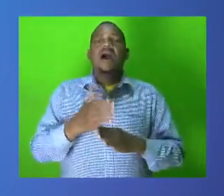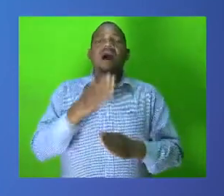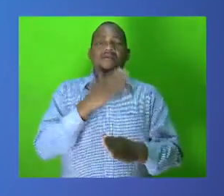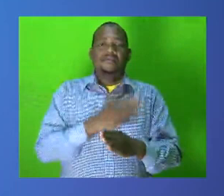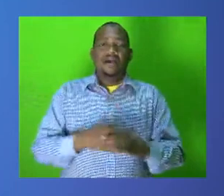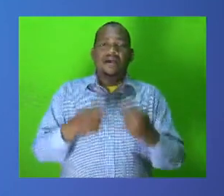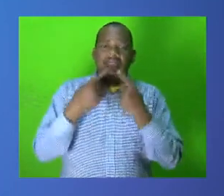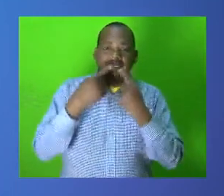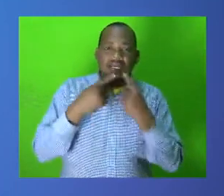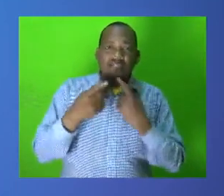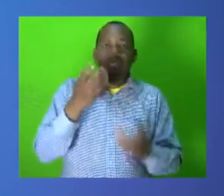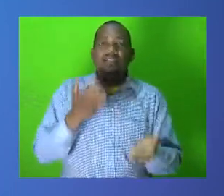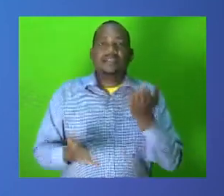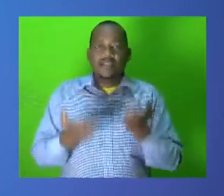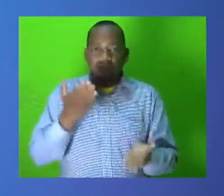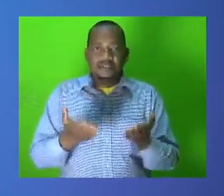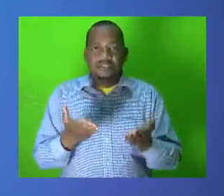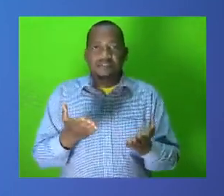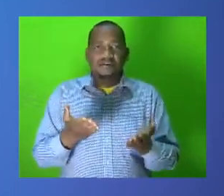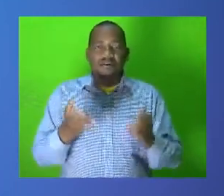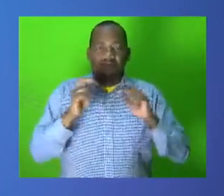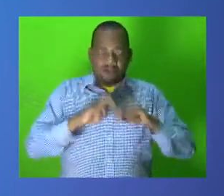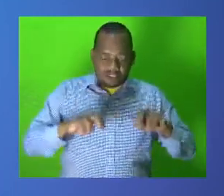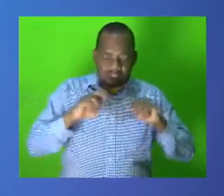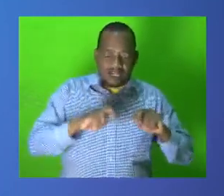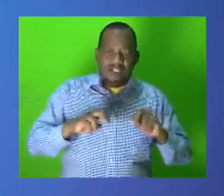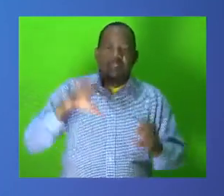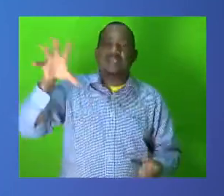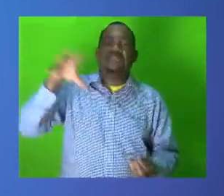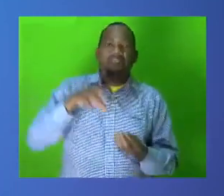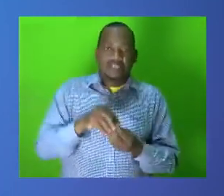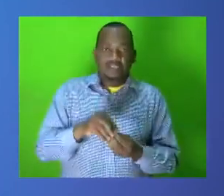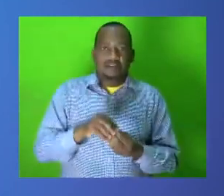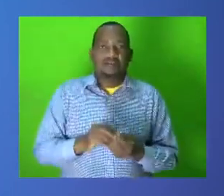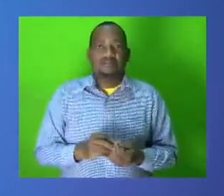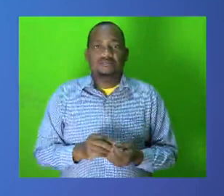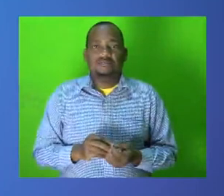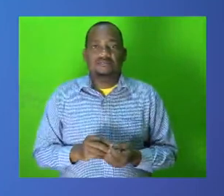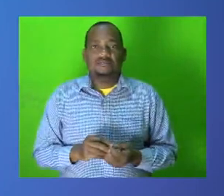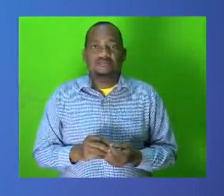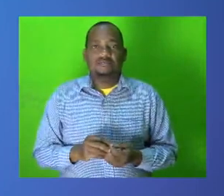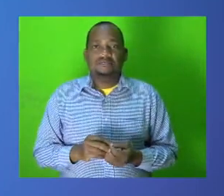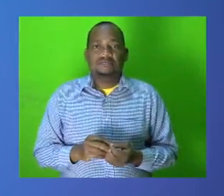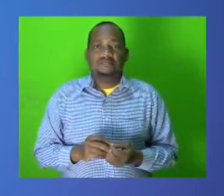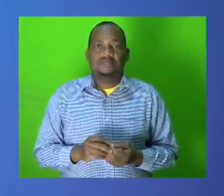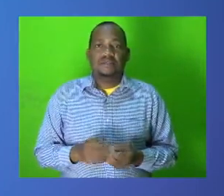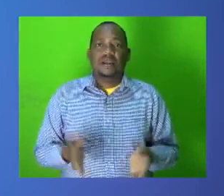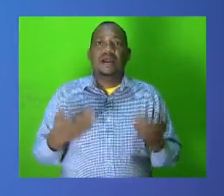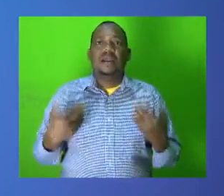now let us discuss the objective of research in